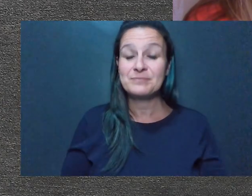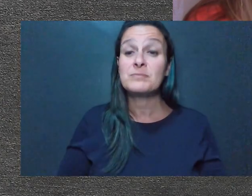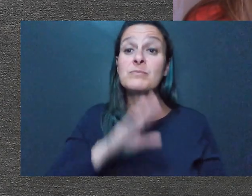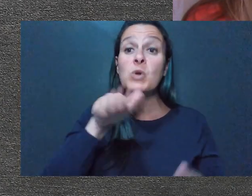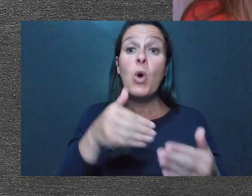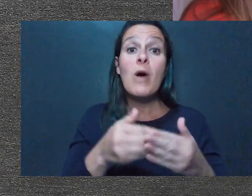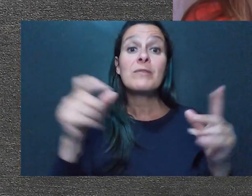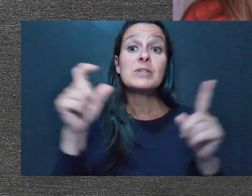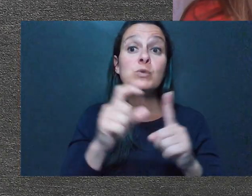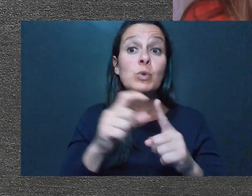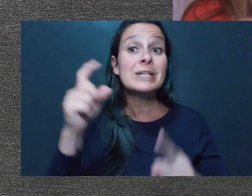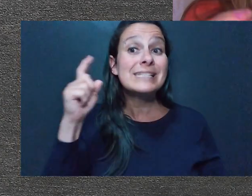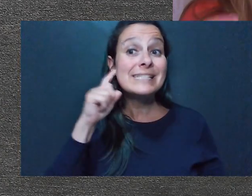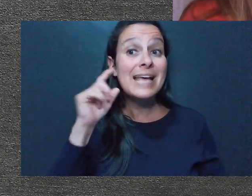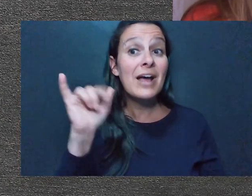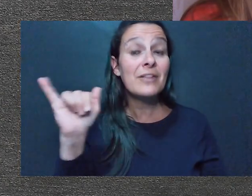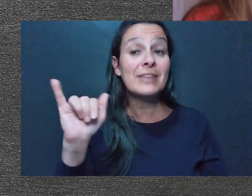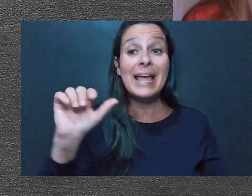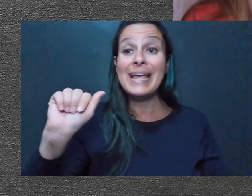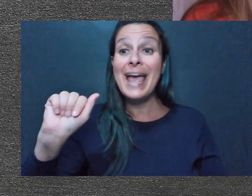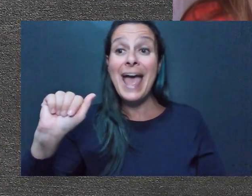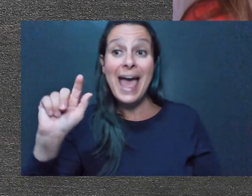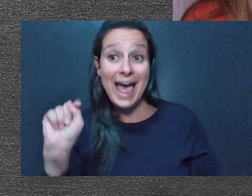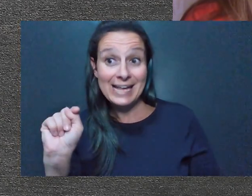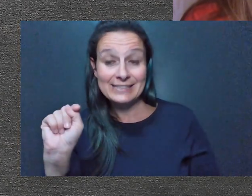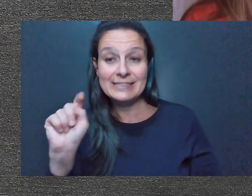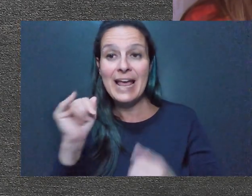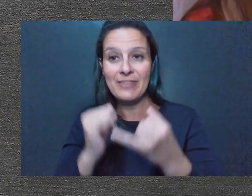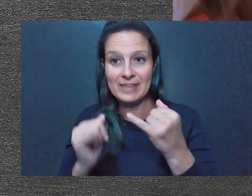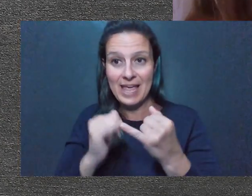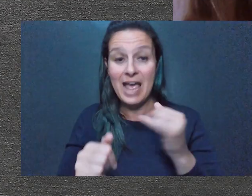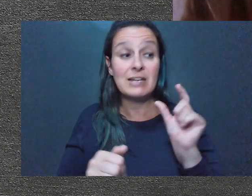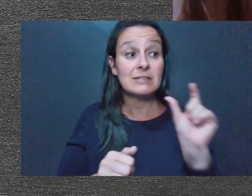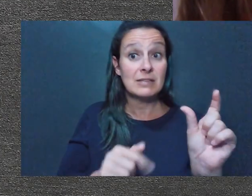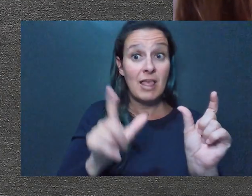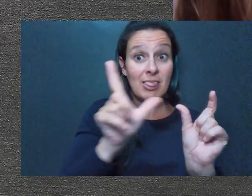these words will sound like at the end.